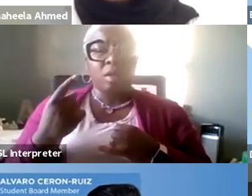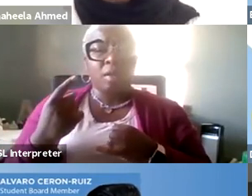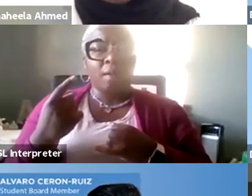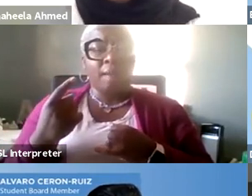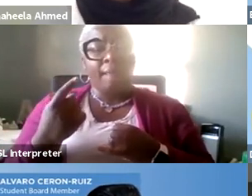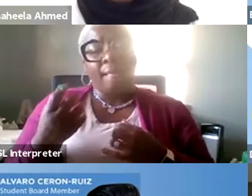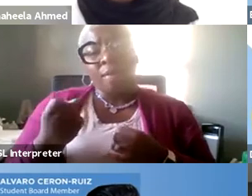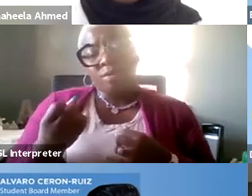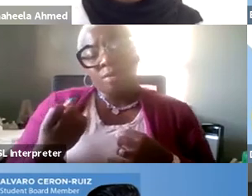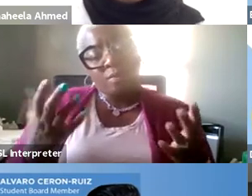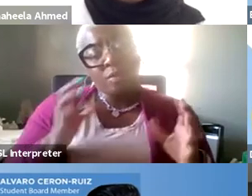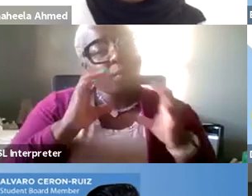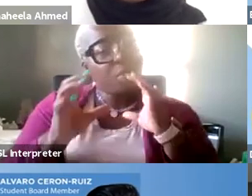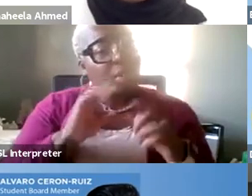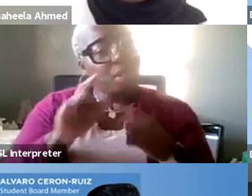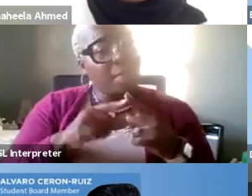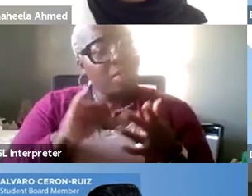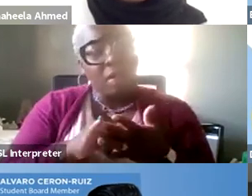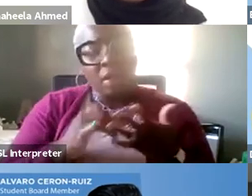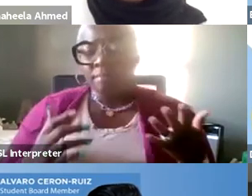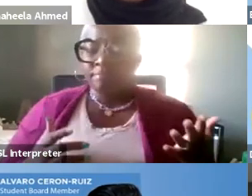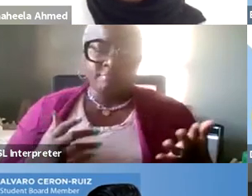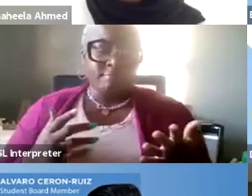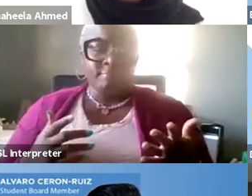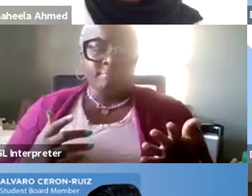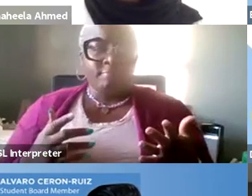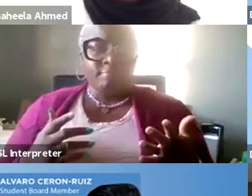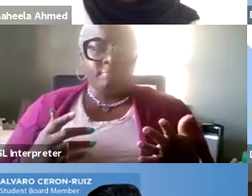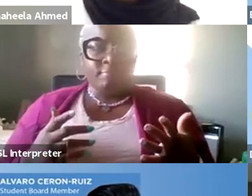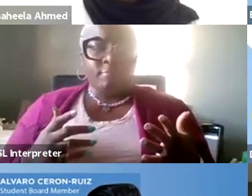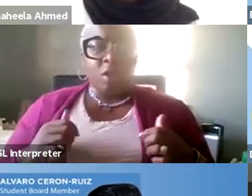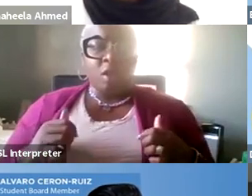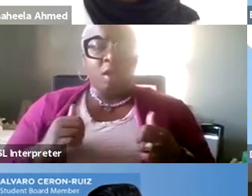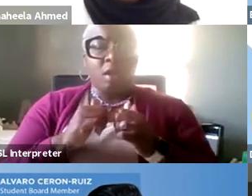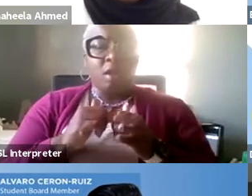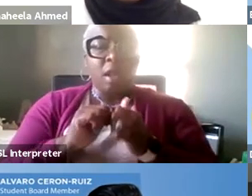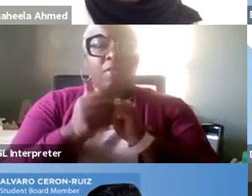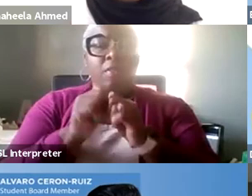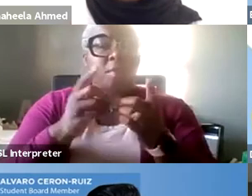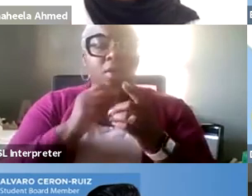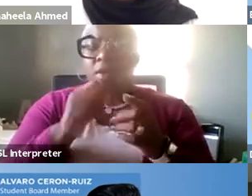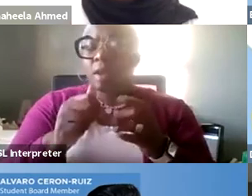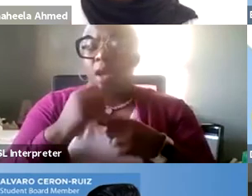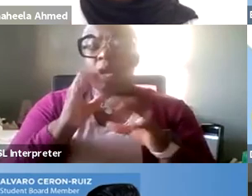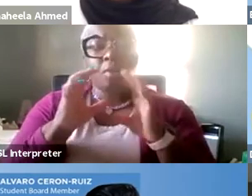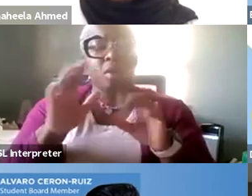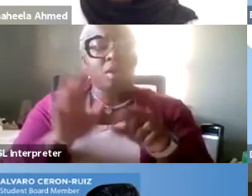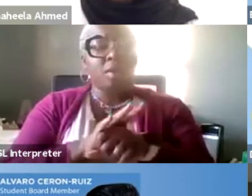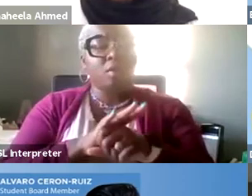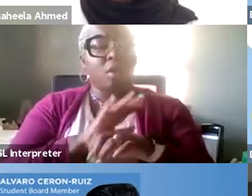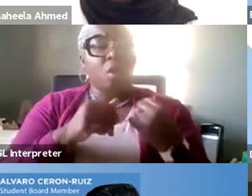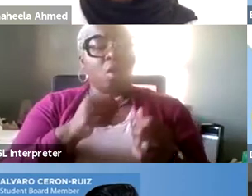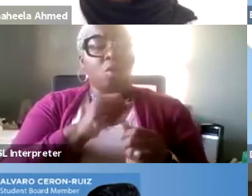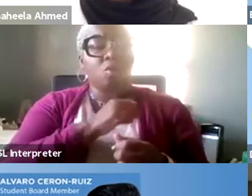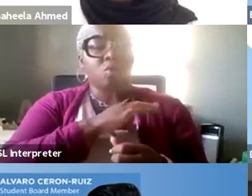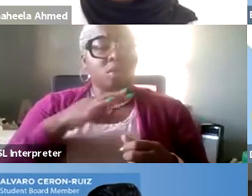So parent communication, Duval athletic director did not communicate expectations to ensure that all players, coaching staff,